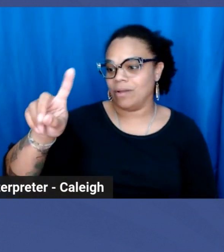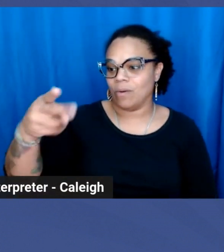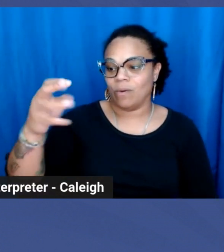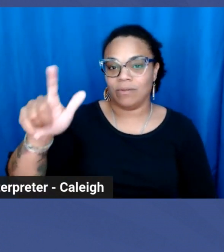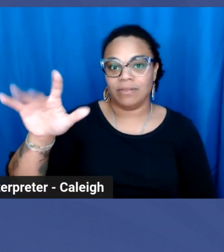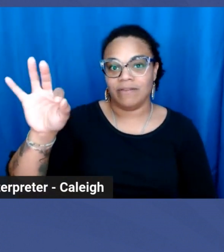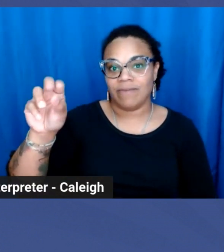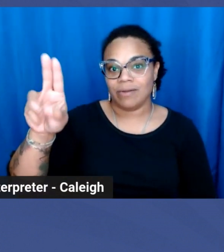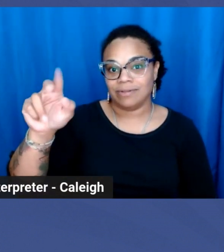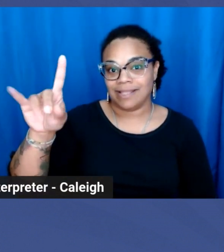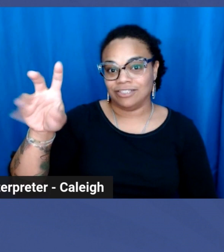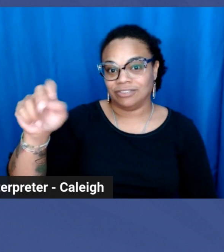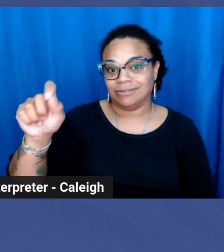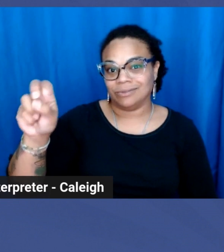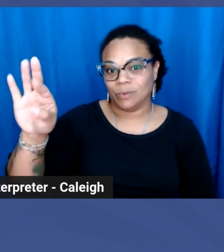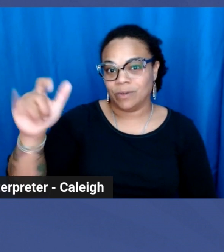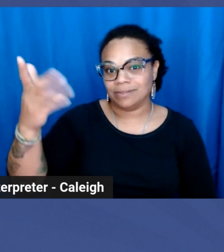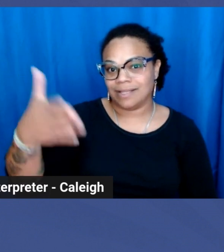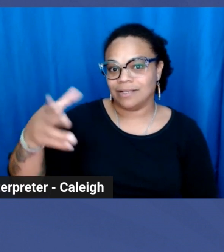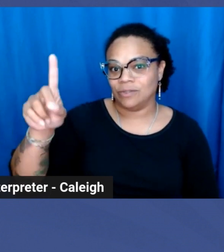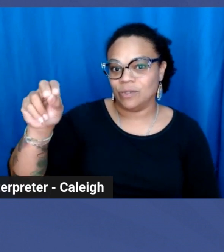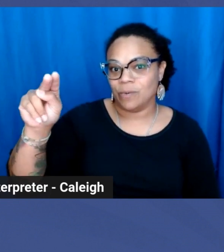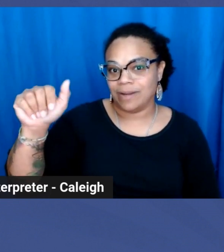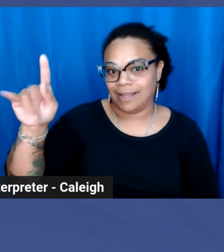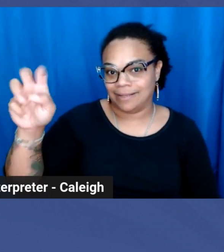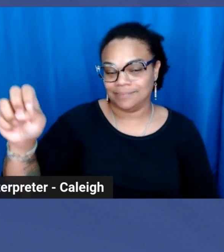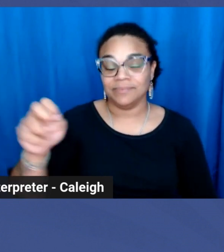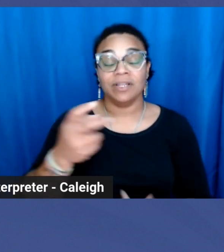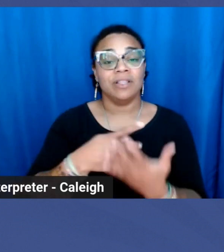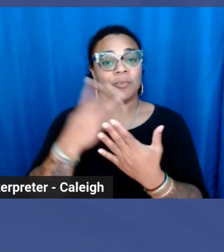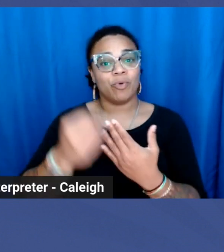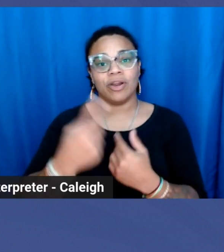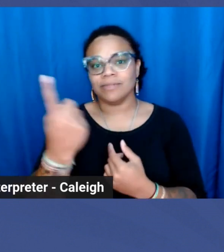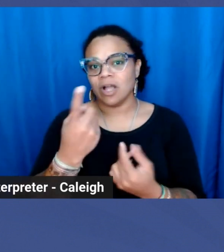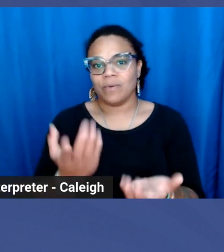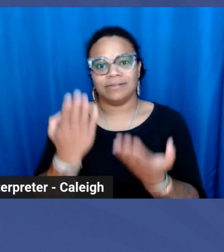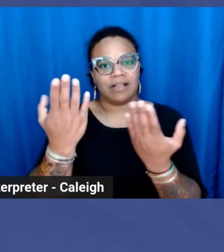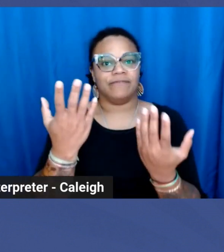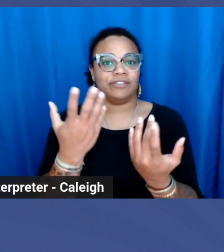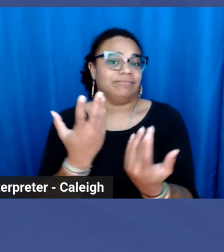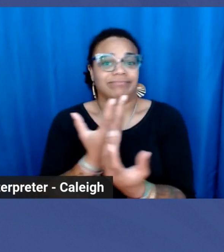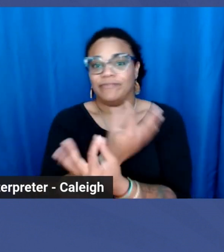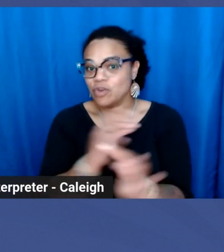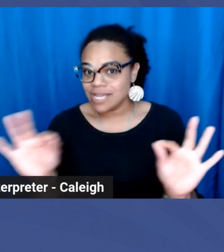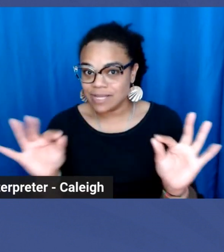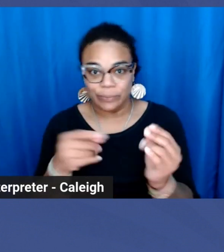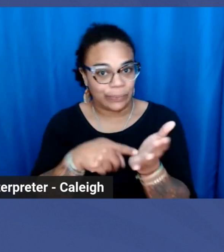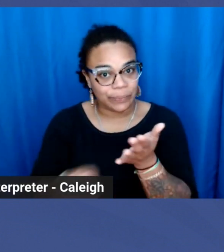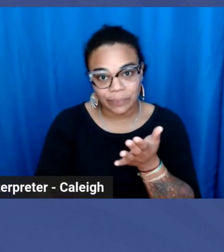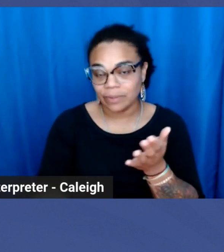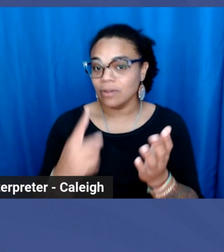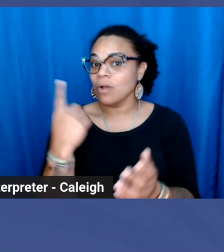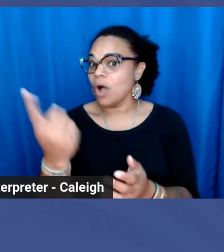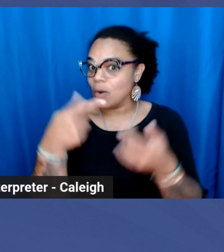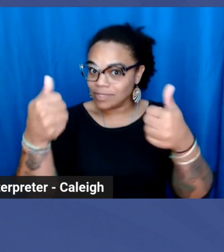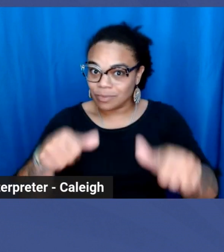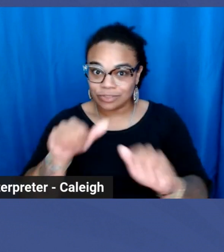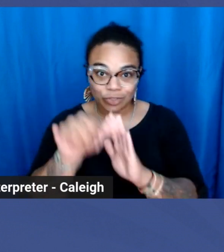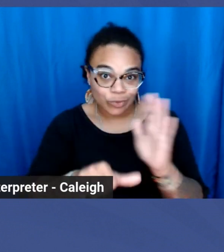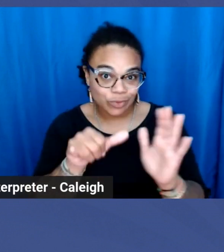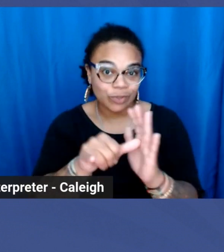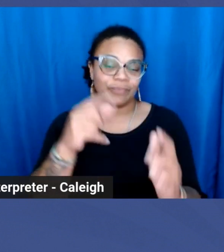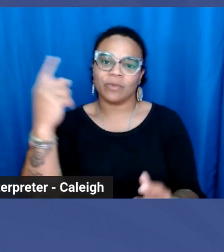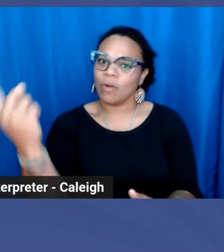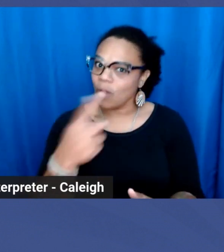woodhullfoundation.org/donate, make a donation. These programs are always free. They always go on YouTube, and they always have ASL because we want them to